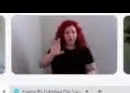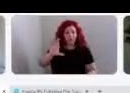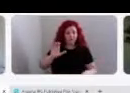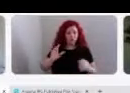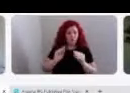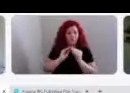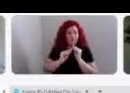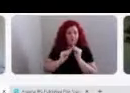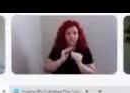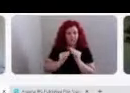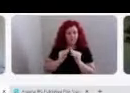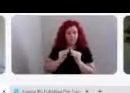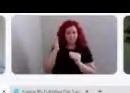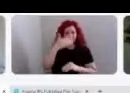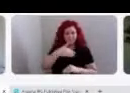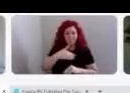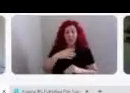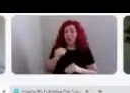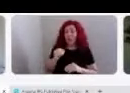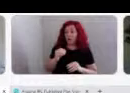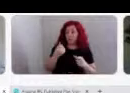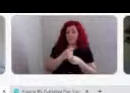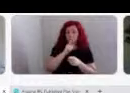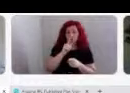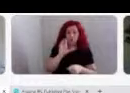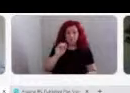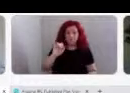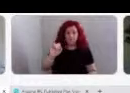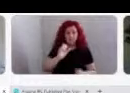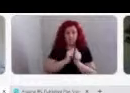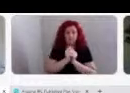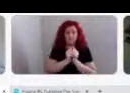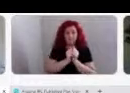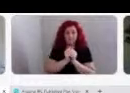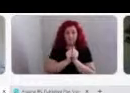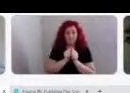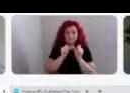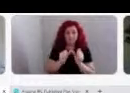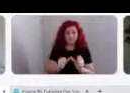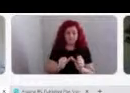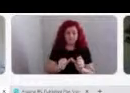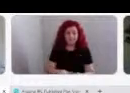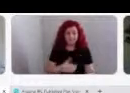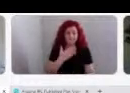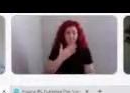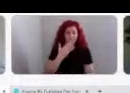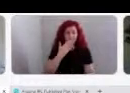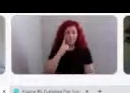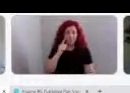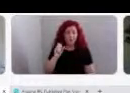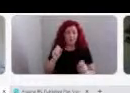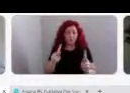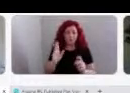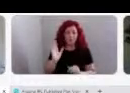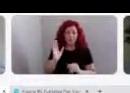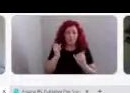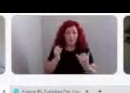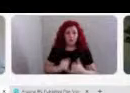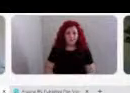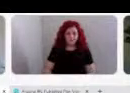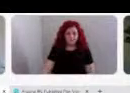communities of interest and competitiveness is maintained thank you for the opportunity to speak